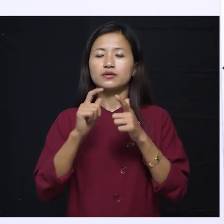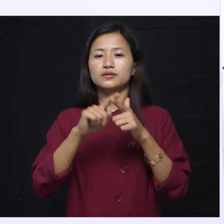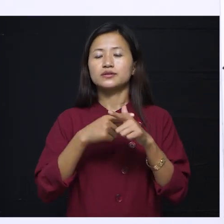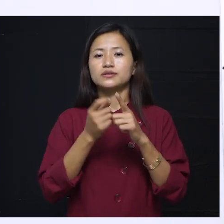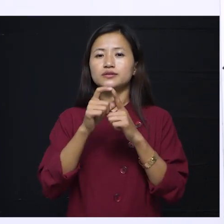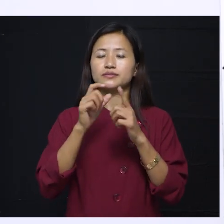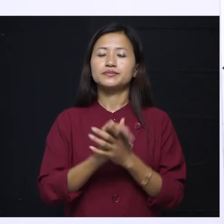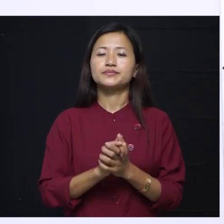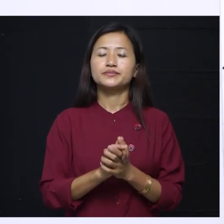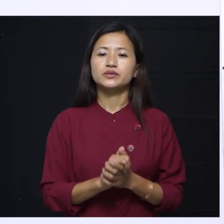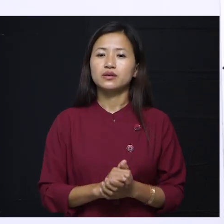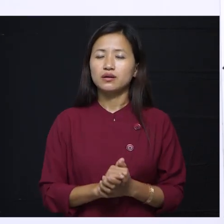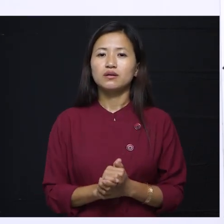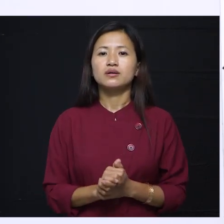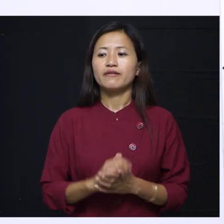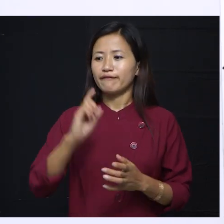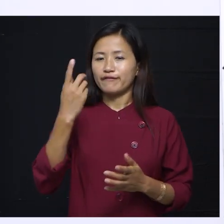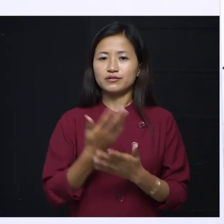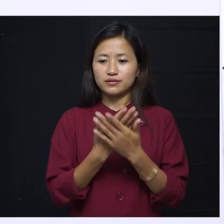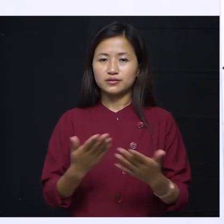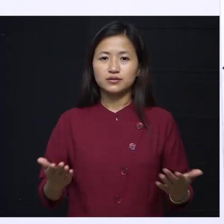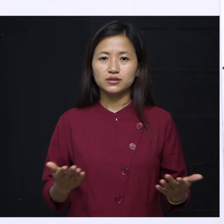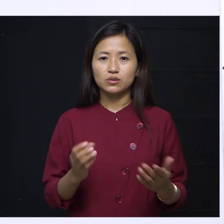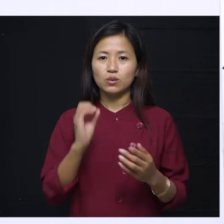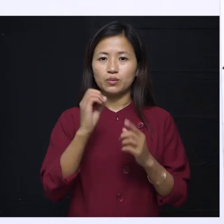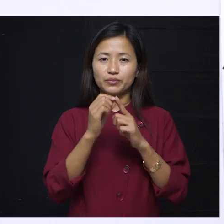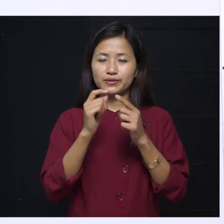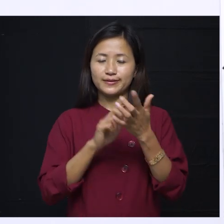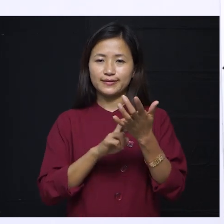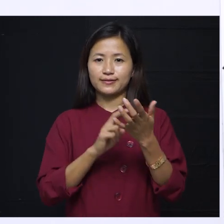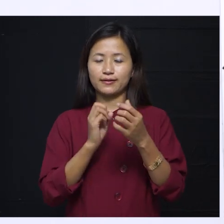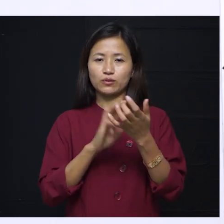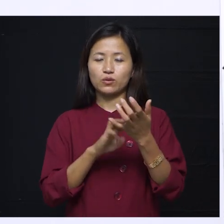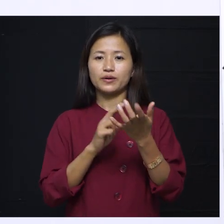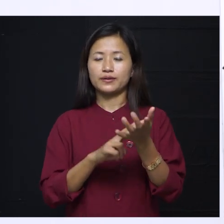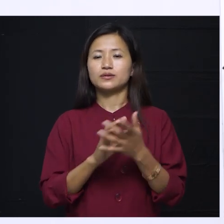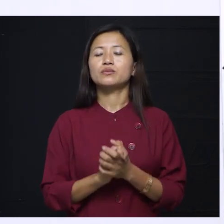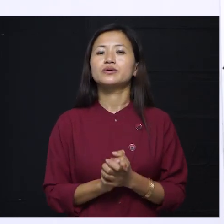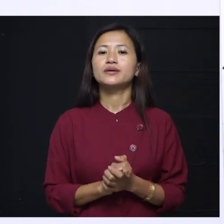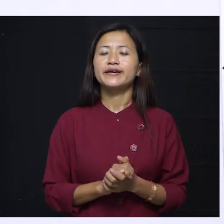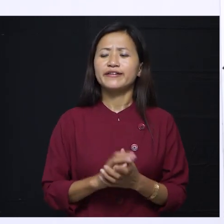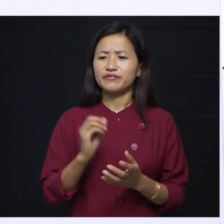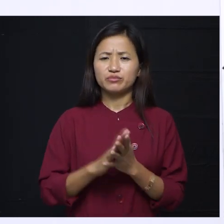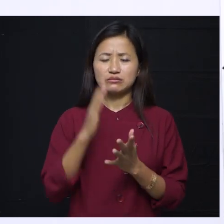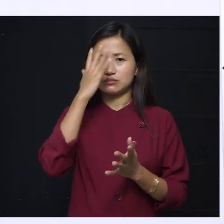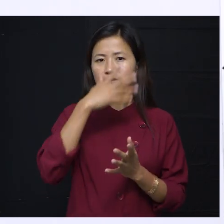later on. So keep that in mind. The first thing is opinion. So opinion, like it can even be